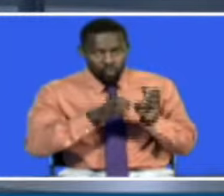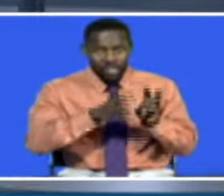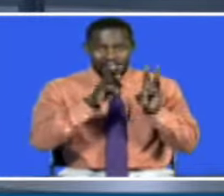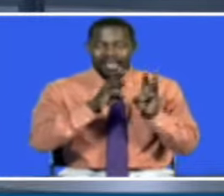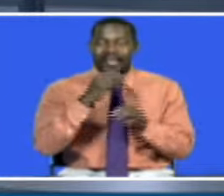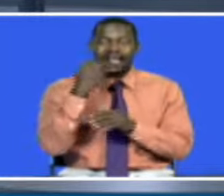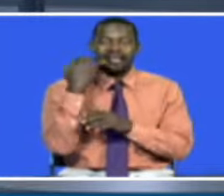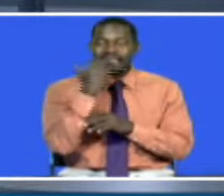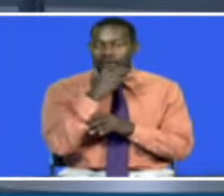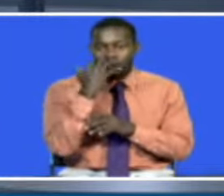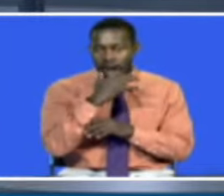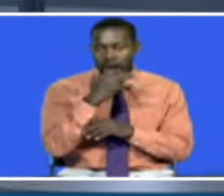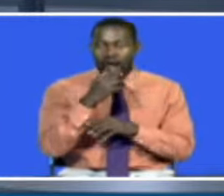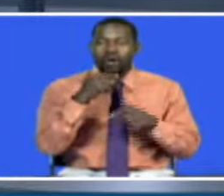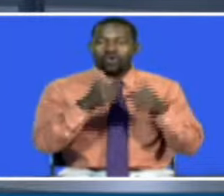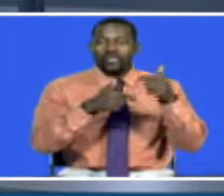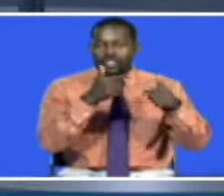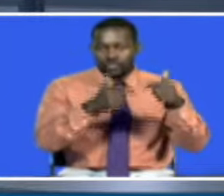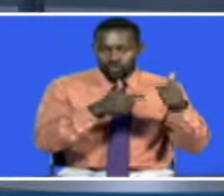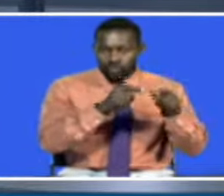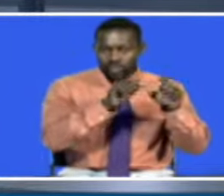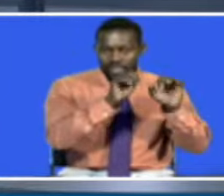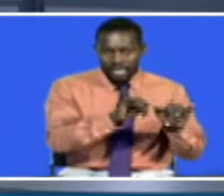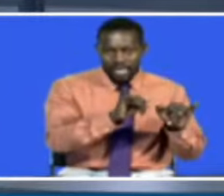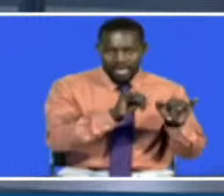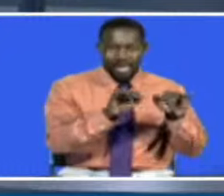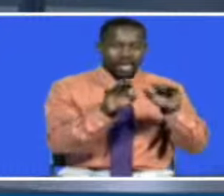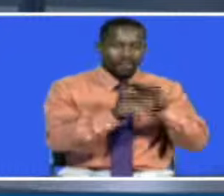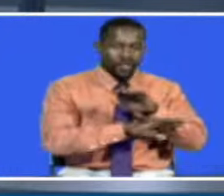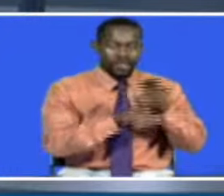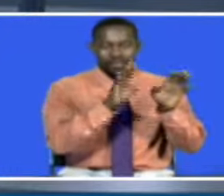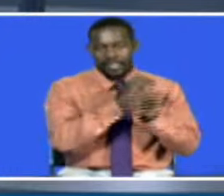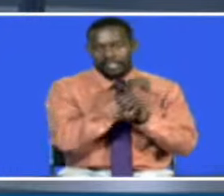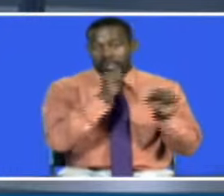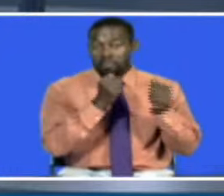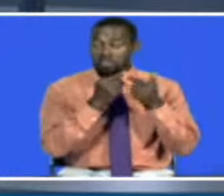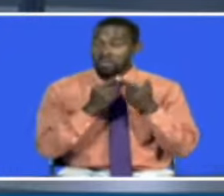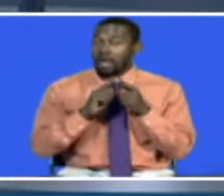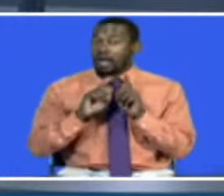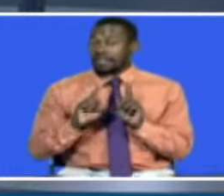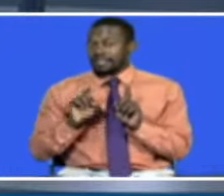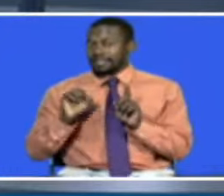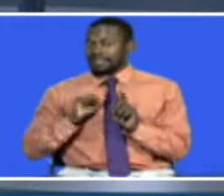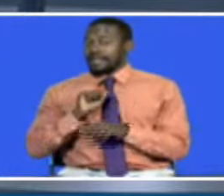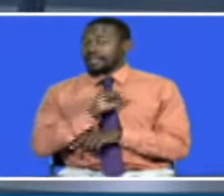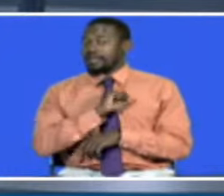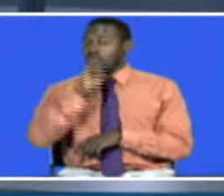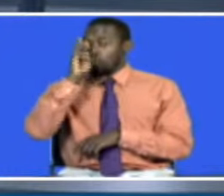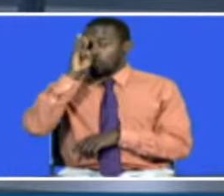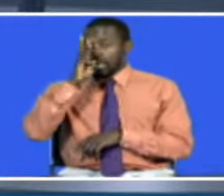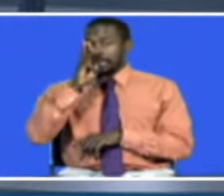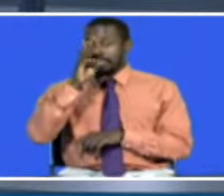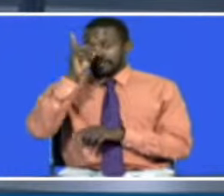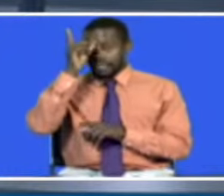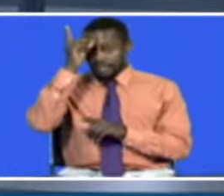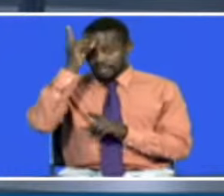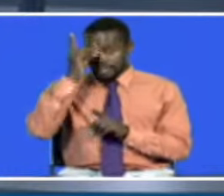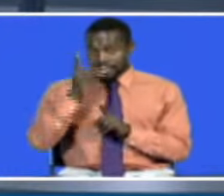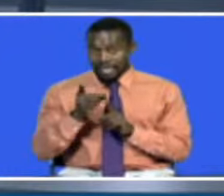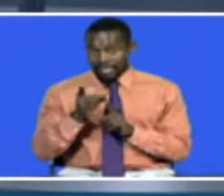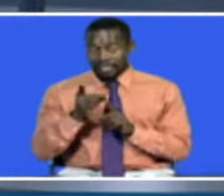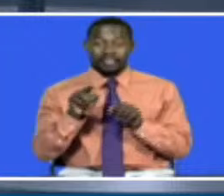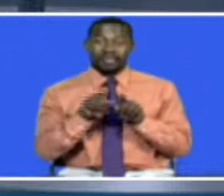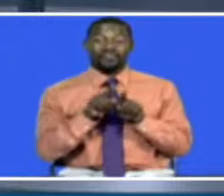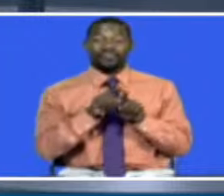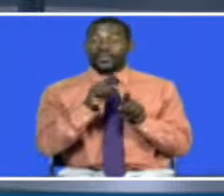continued hold of the office of the deputy president lies in the hand of the Senate, which has also put its process